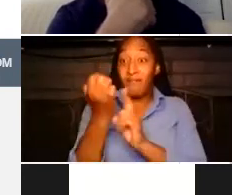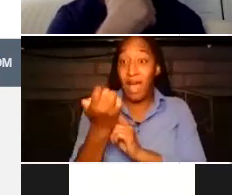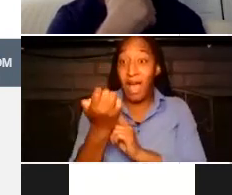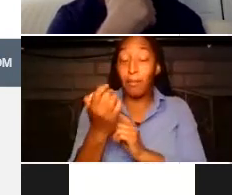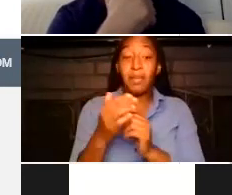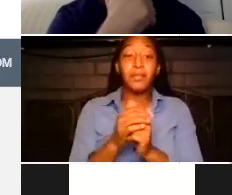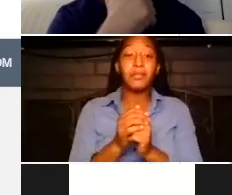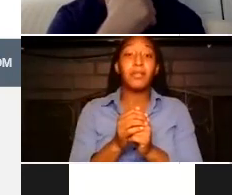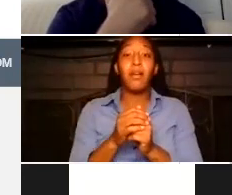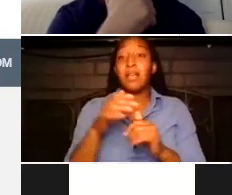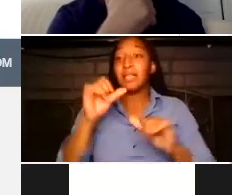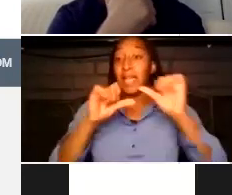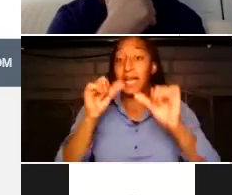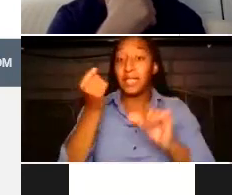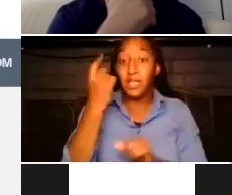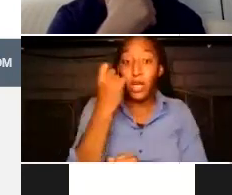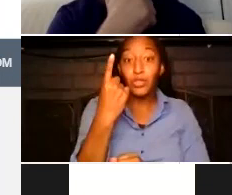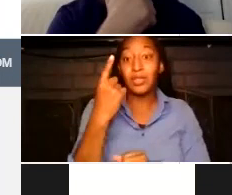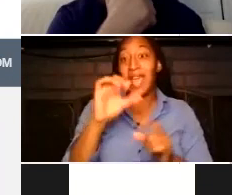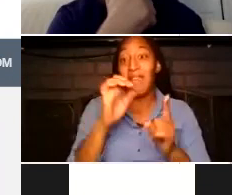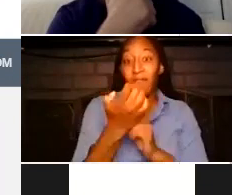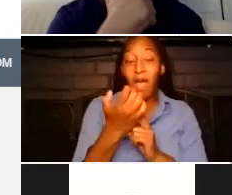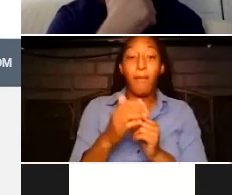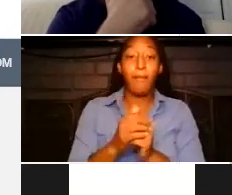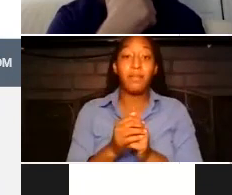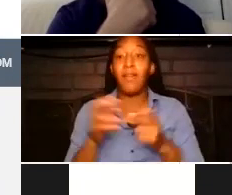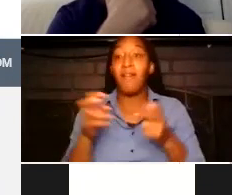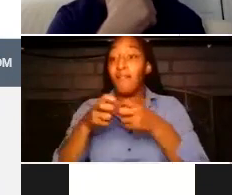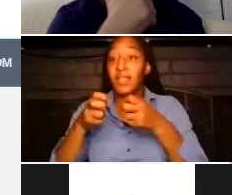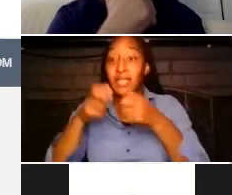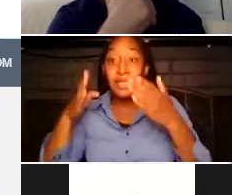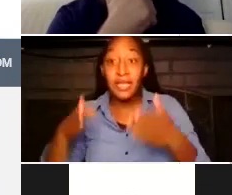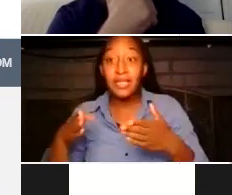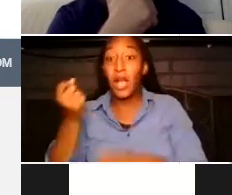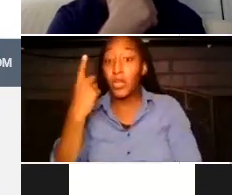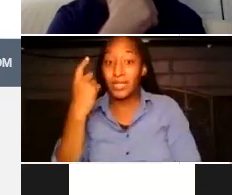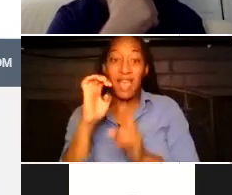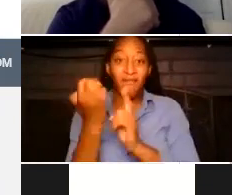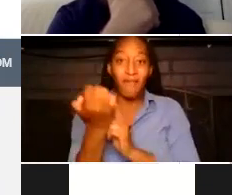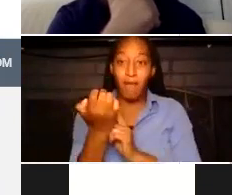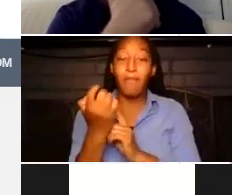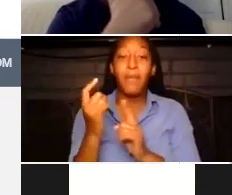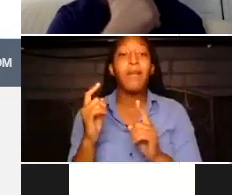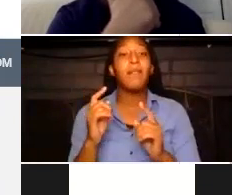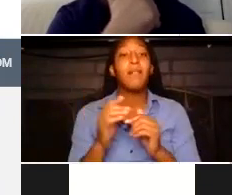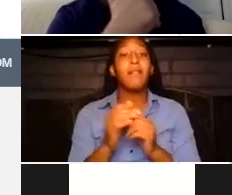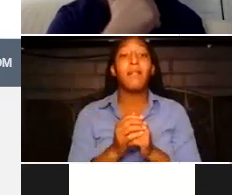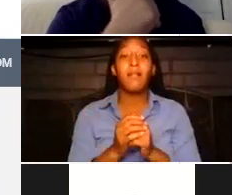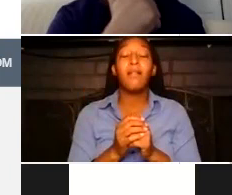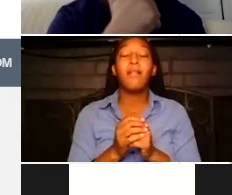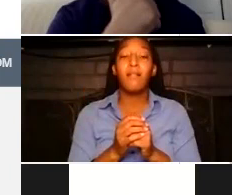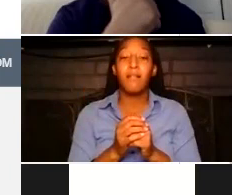gathered information on and have an understanding of, because number one, I like to